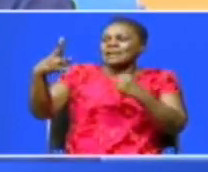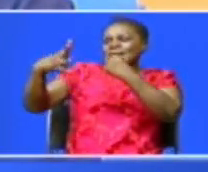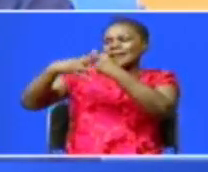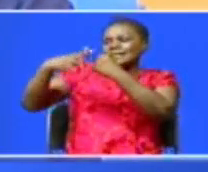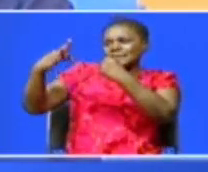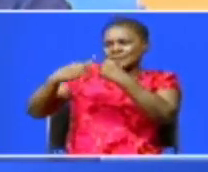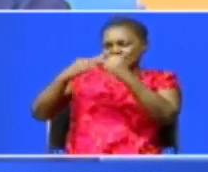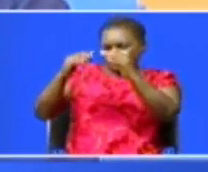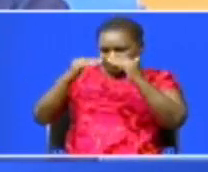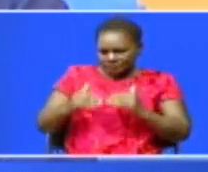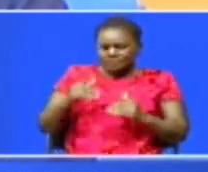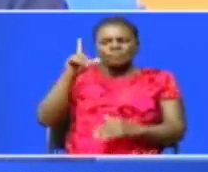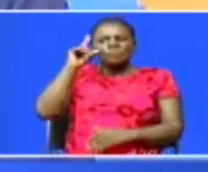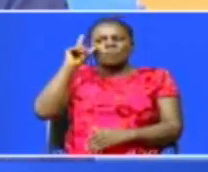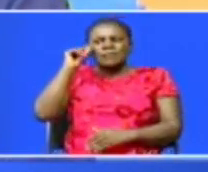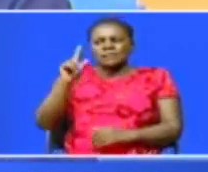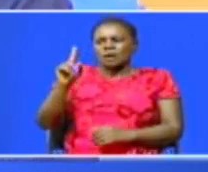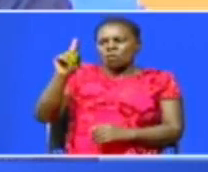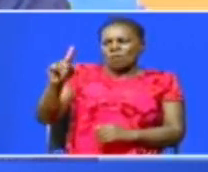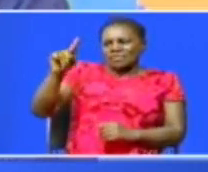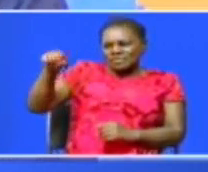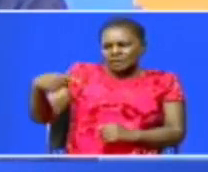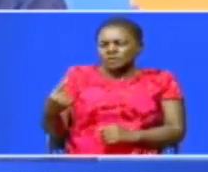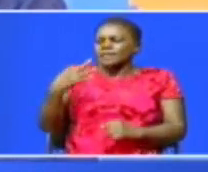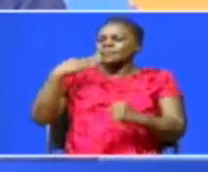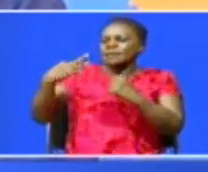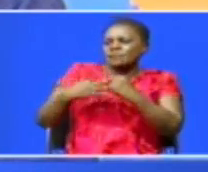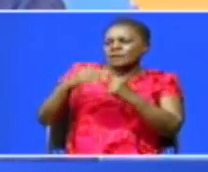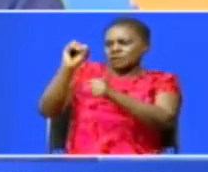7,298, followed by Mombasa at